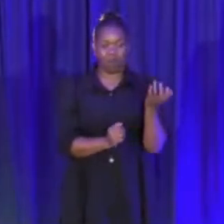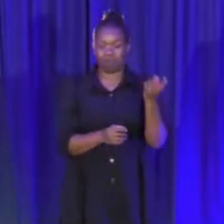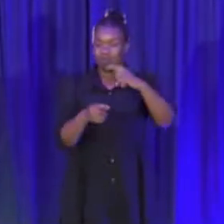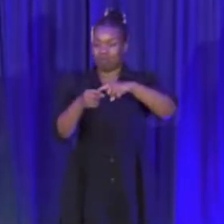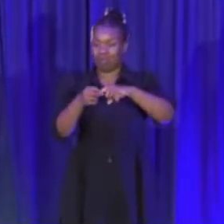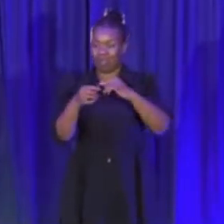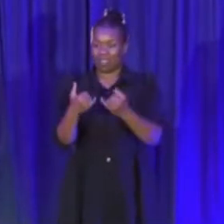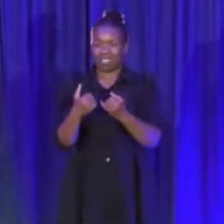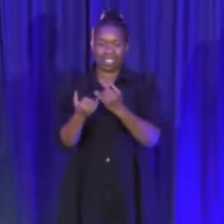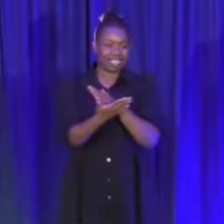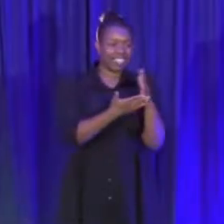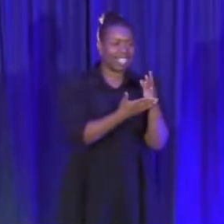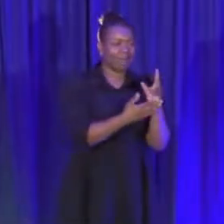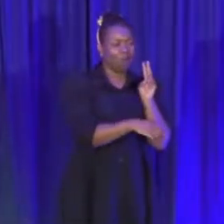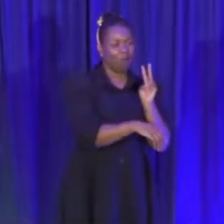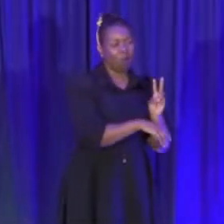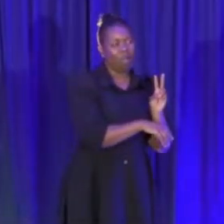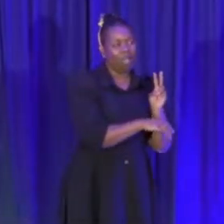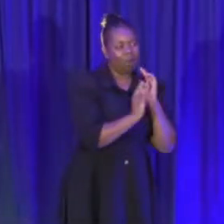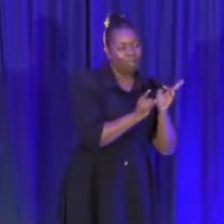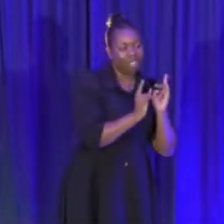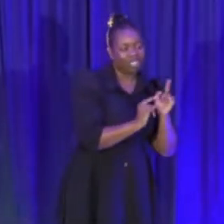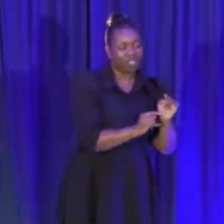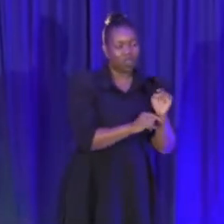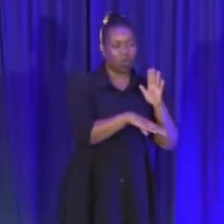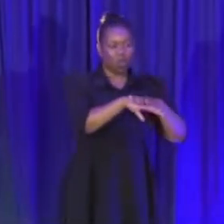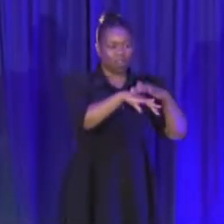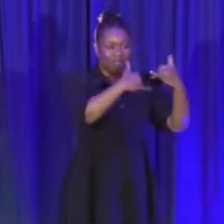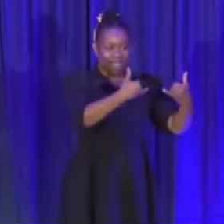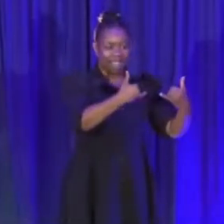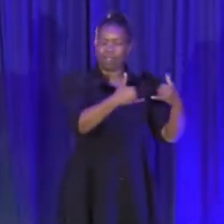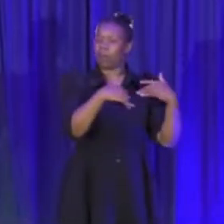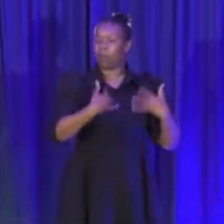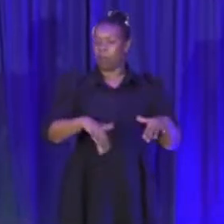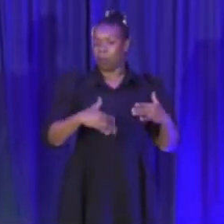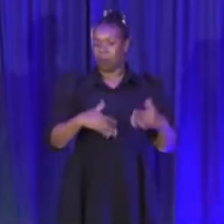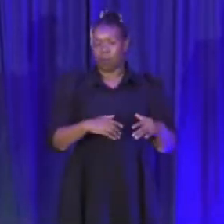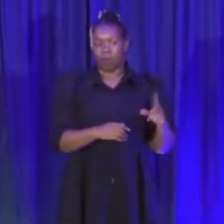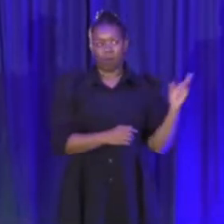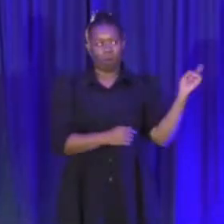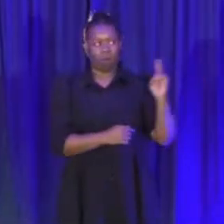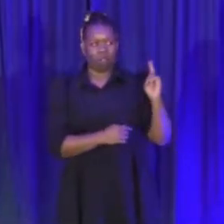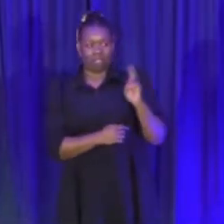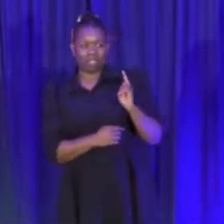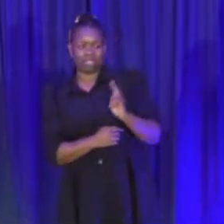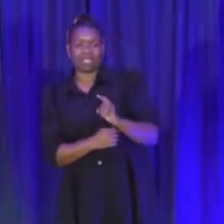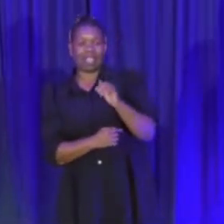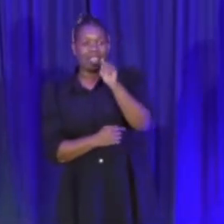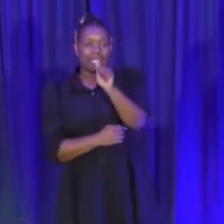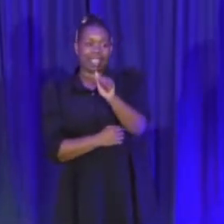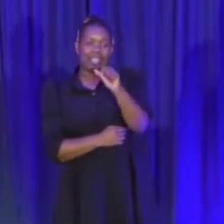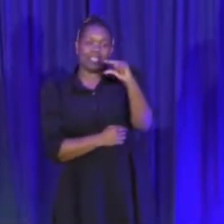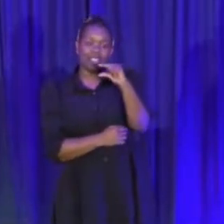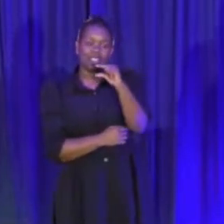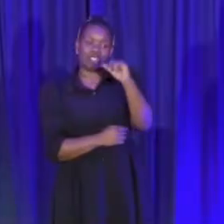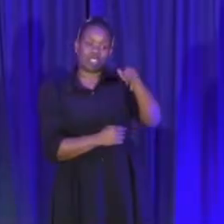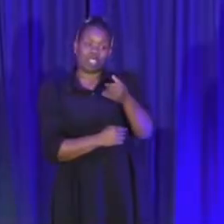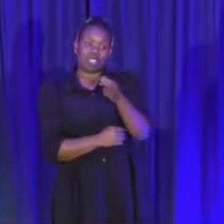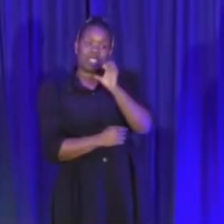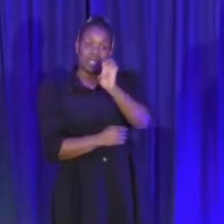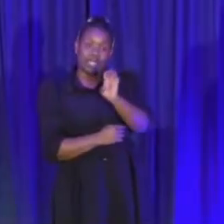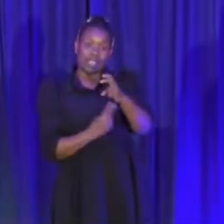that are watching on our stream as well. We truly appreciate it. Woza LGE 2026 is the